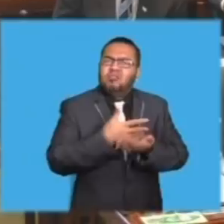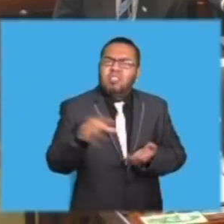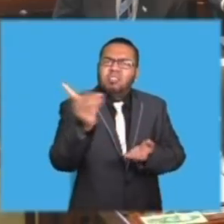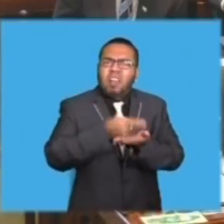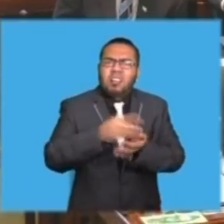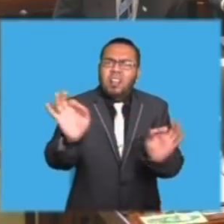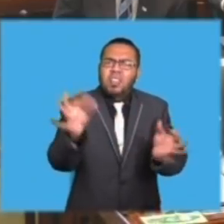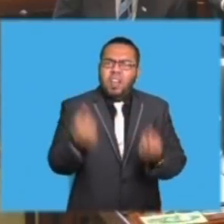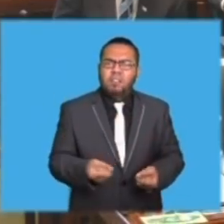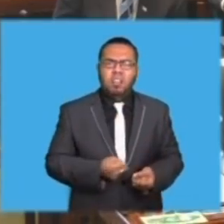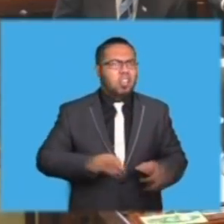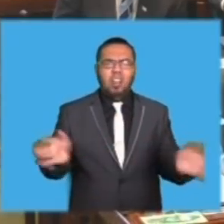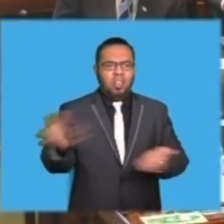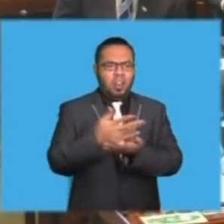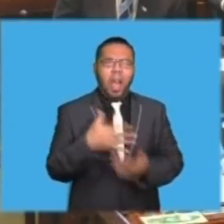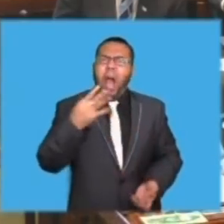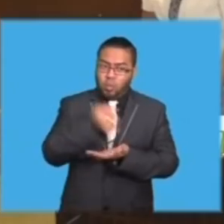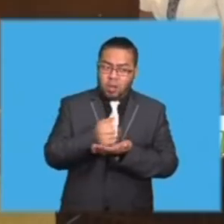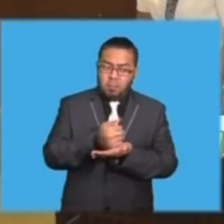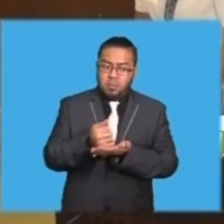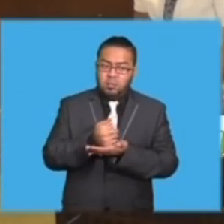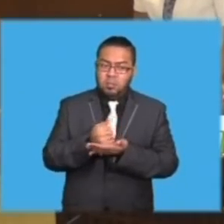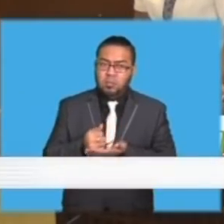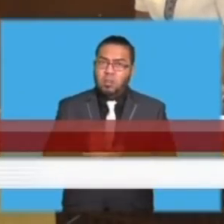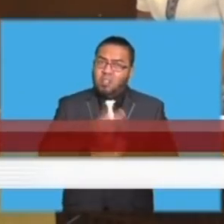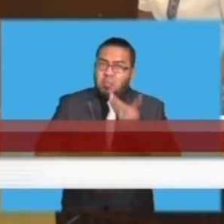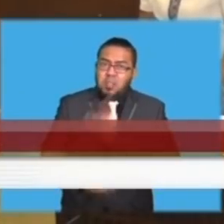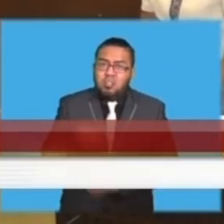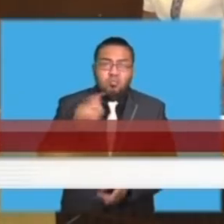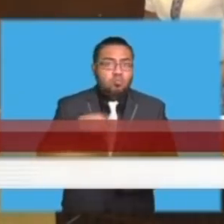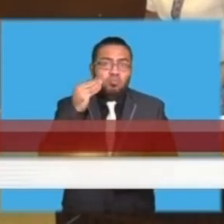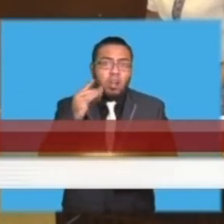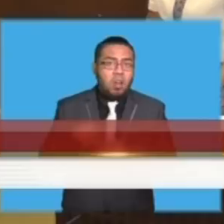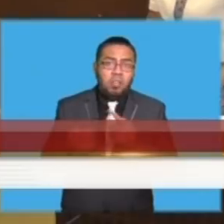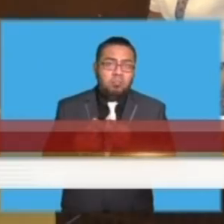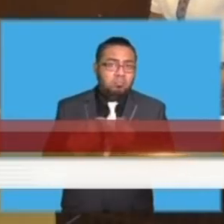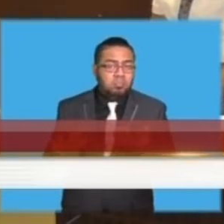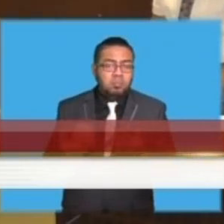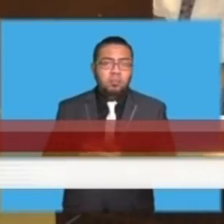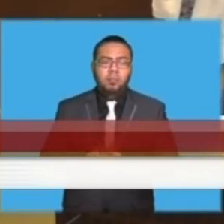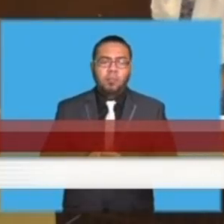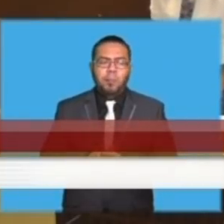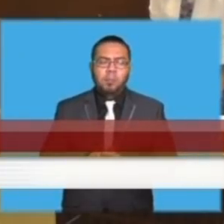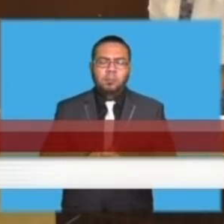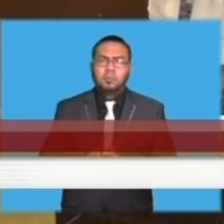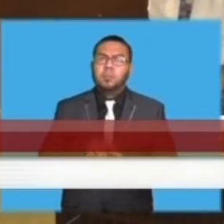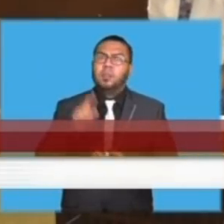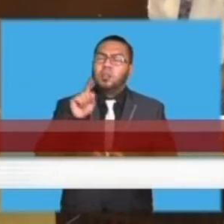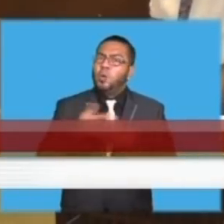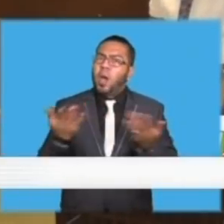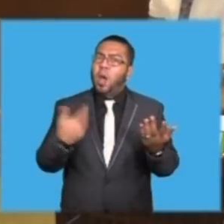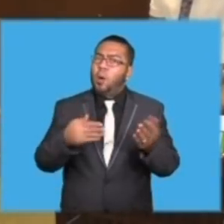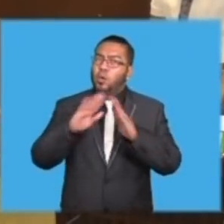Madam Speaker, there's been no collation of data. How can you release it? The poverty levels in the country, that's why I asked that question, Madam Speaker. So how